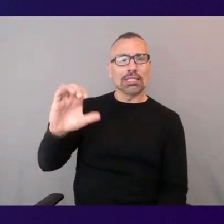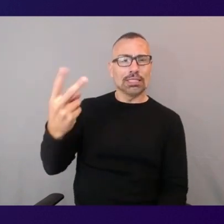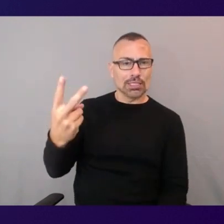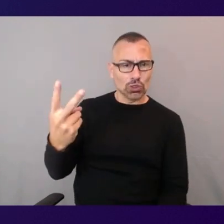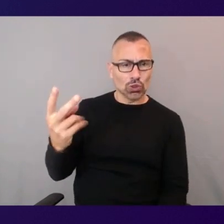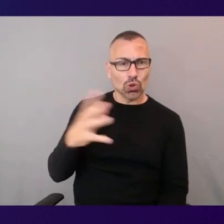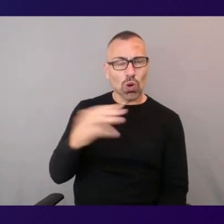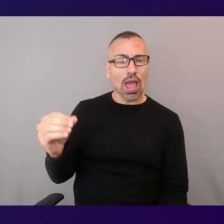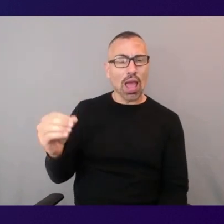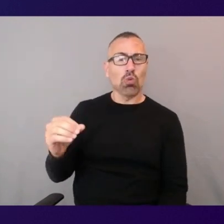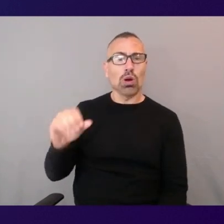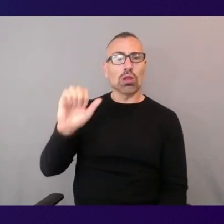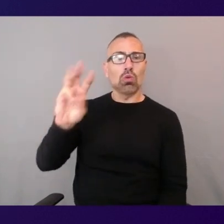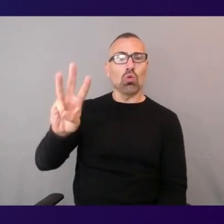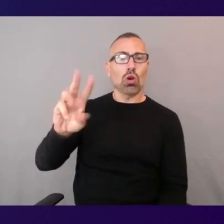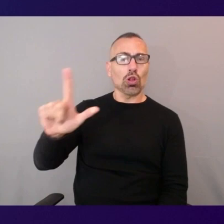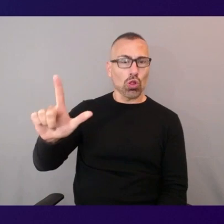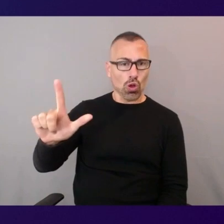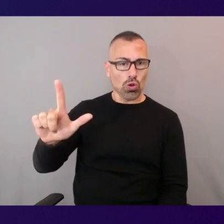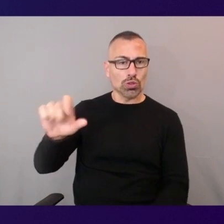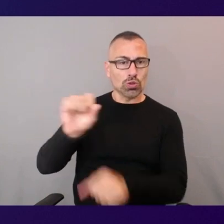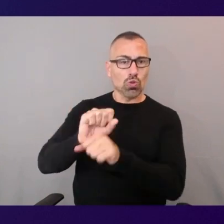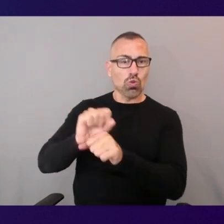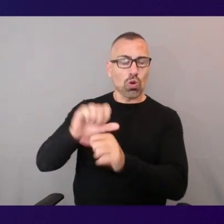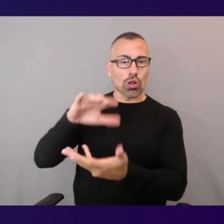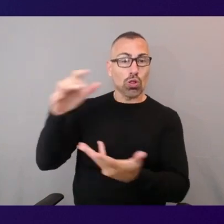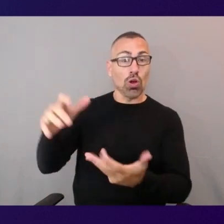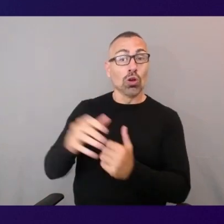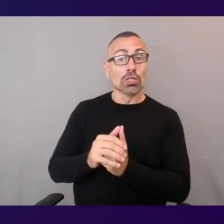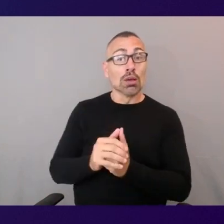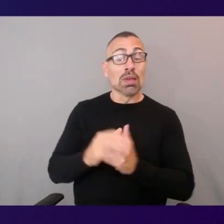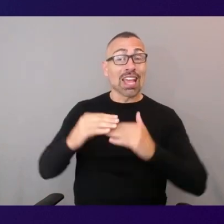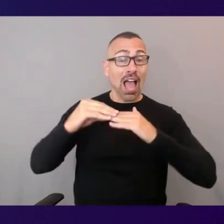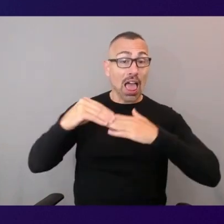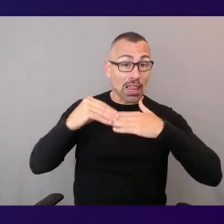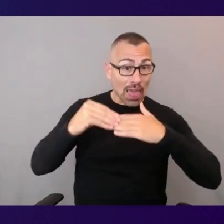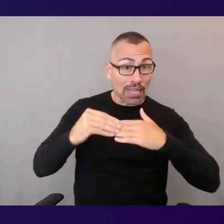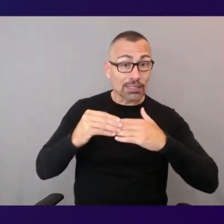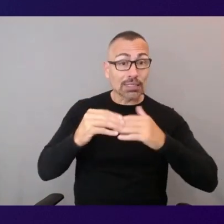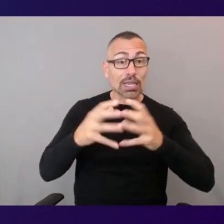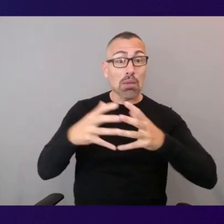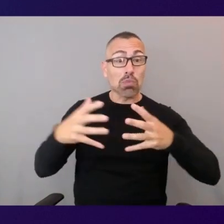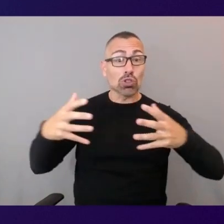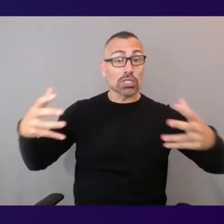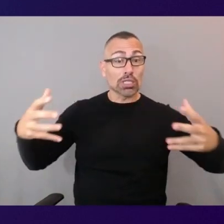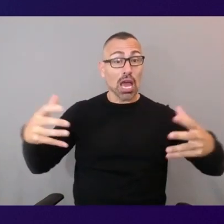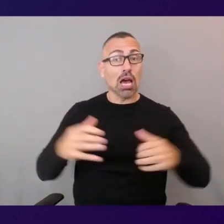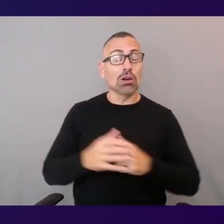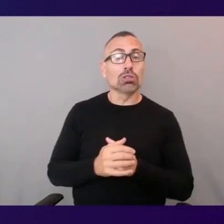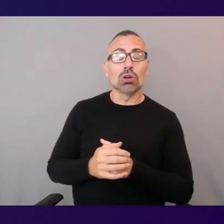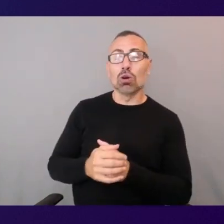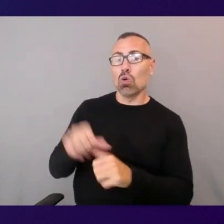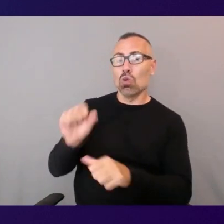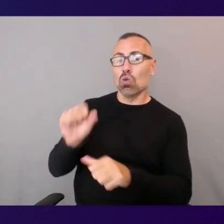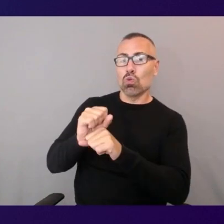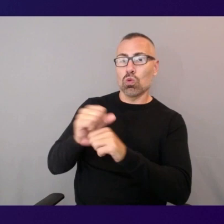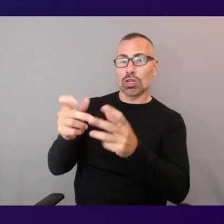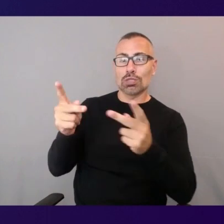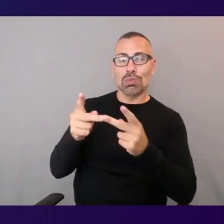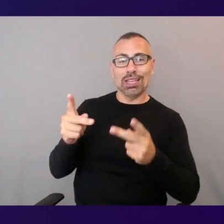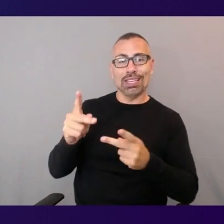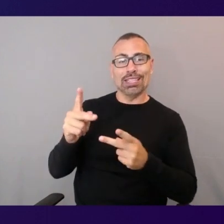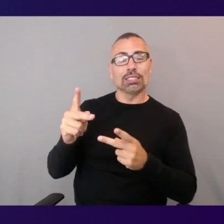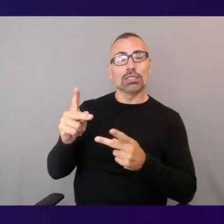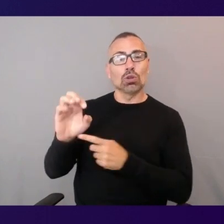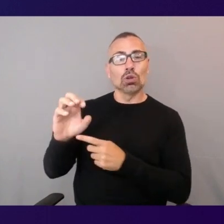workloads in general being elastic and bursting out. This is Workspace's Core is an option for you to kind of burst into the